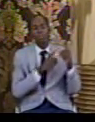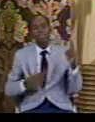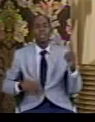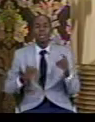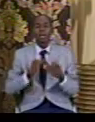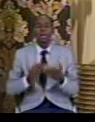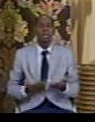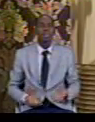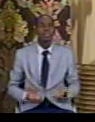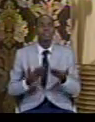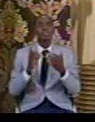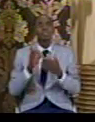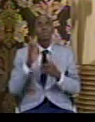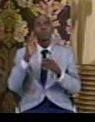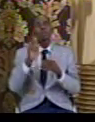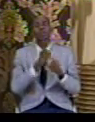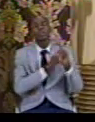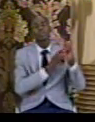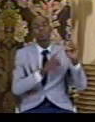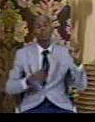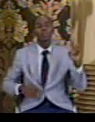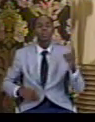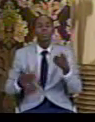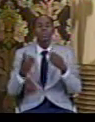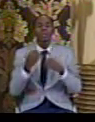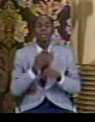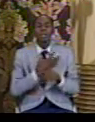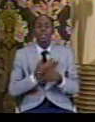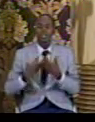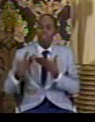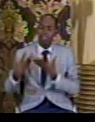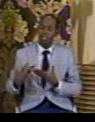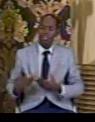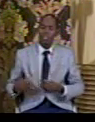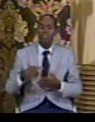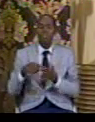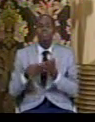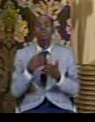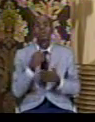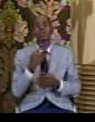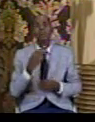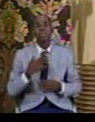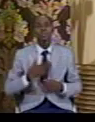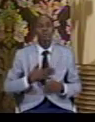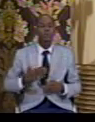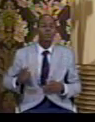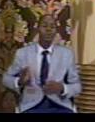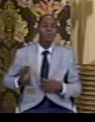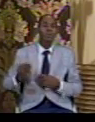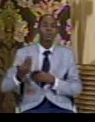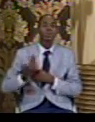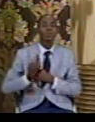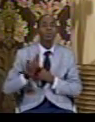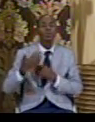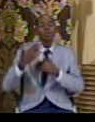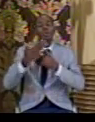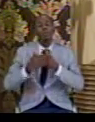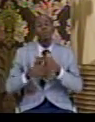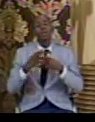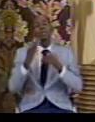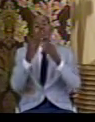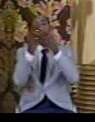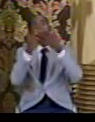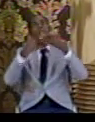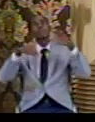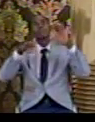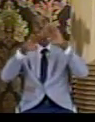lift it up, Lord. Come and quench this thirsting of my soul. Oh,